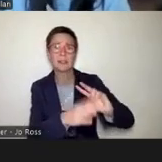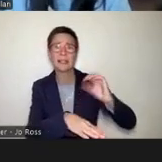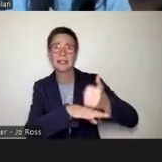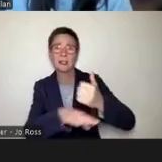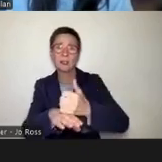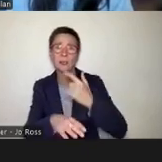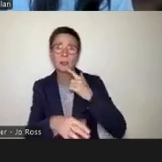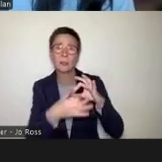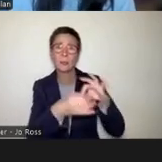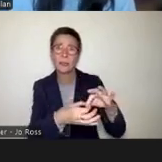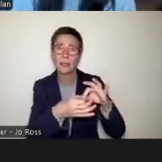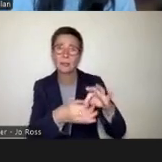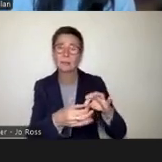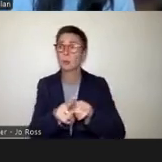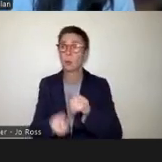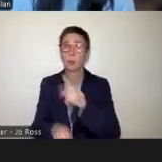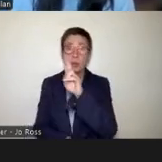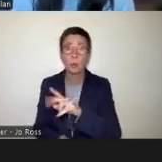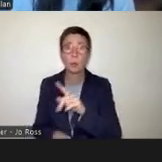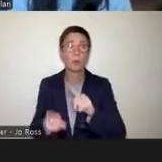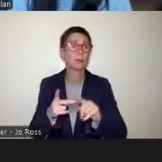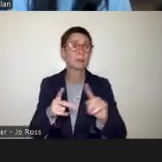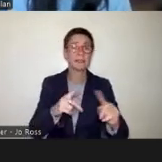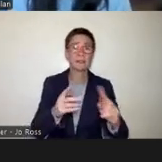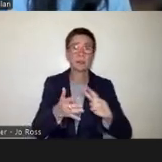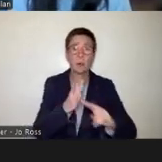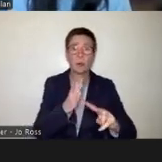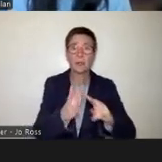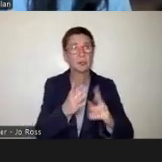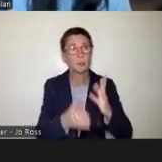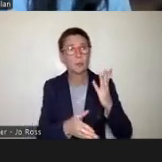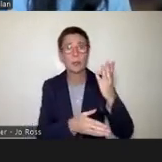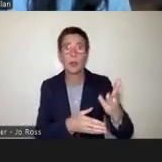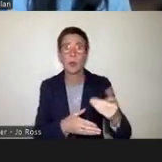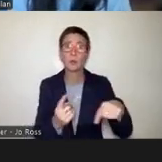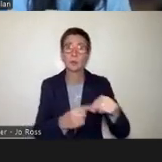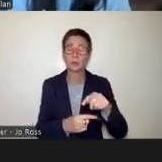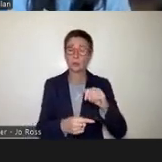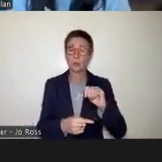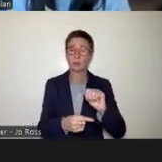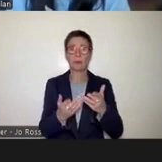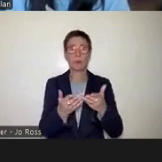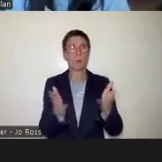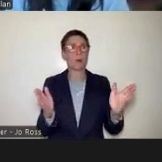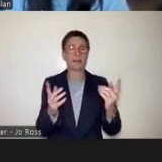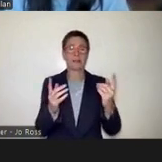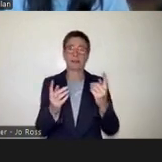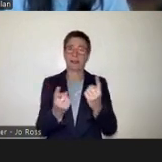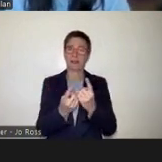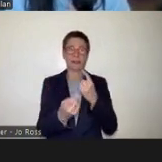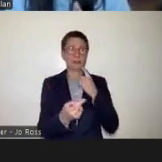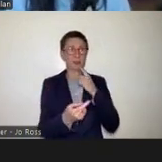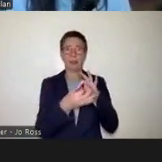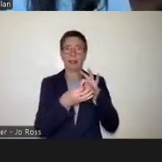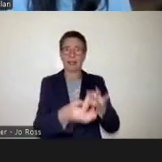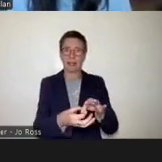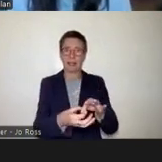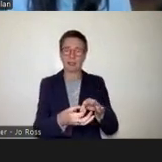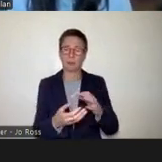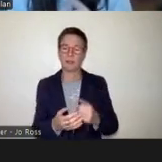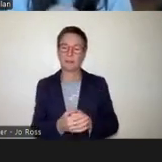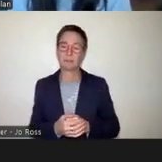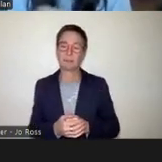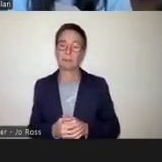school, the activities we do outside, the wider things that we engage with, and then much bigger than